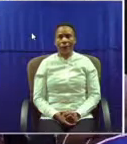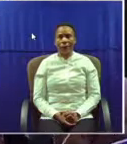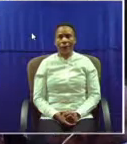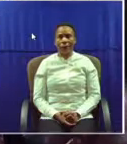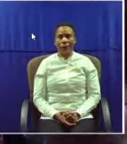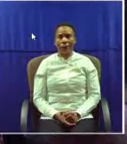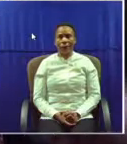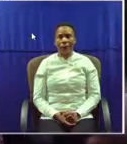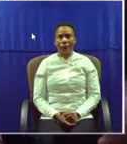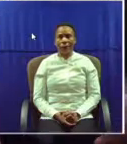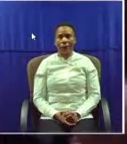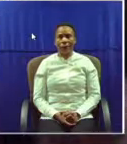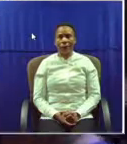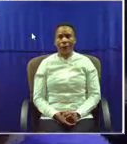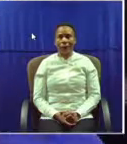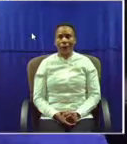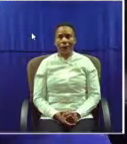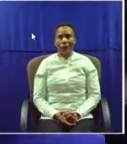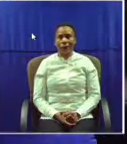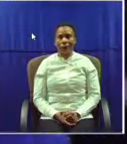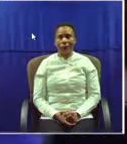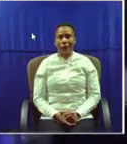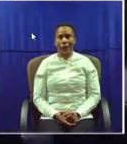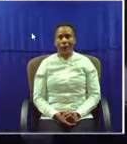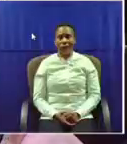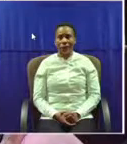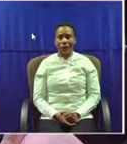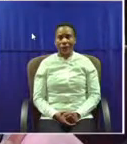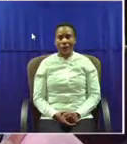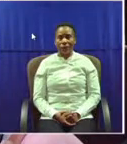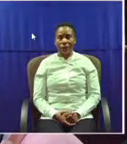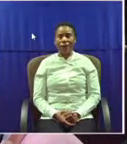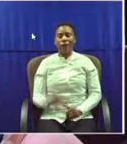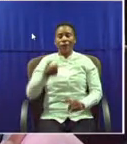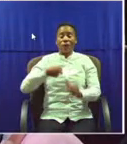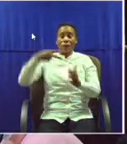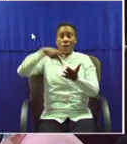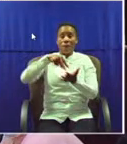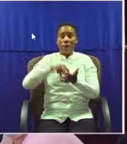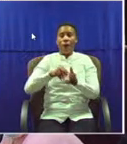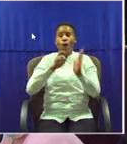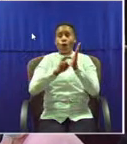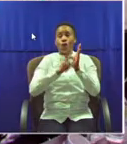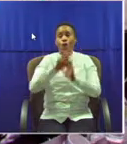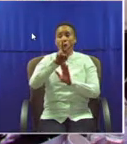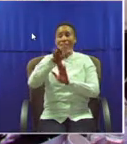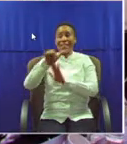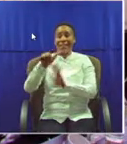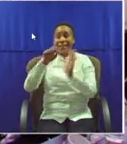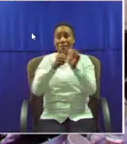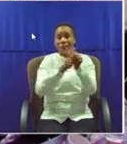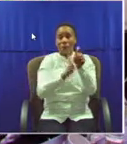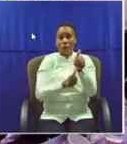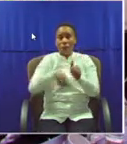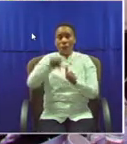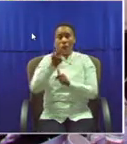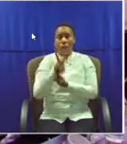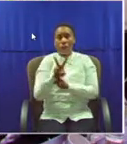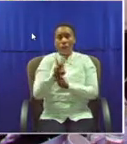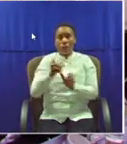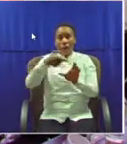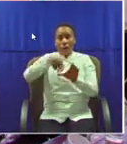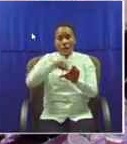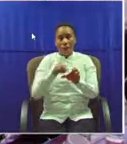Of order, speaker. Yes, point of order. I'm raising on rule number 26, subsection 2. Yes, speaker. Among some of